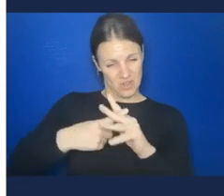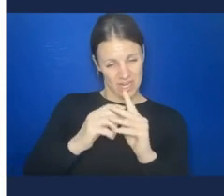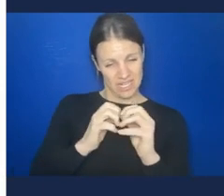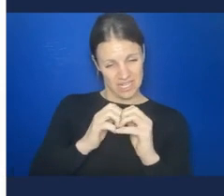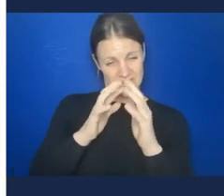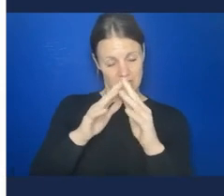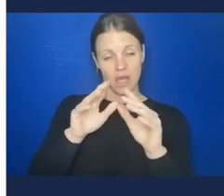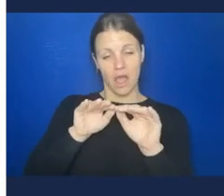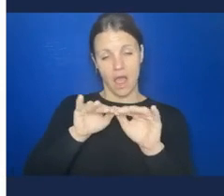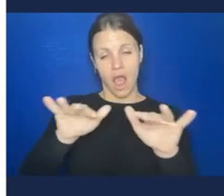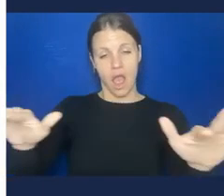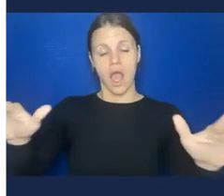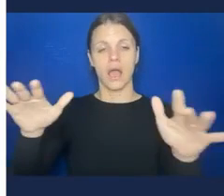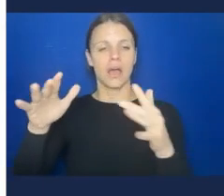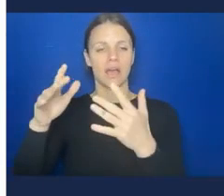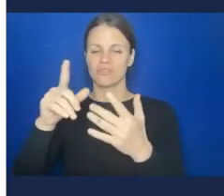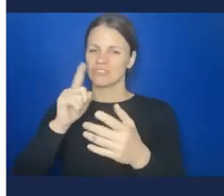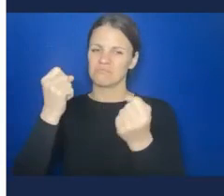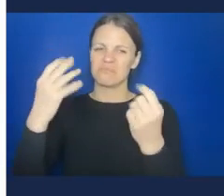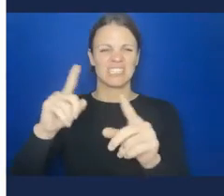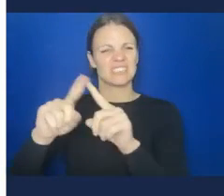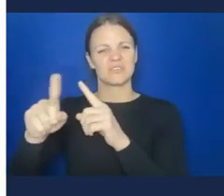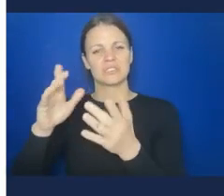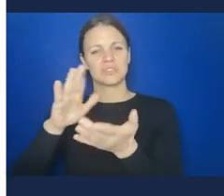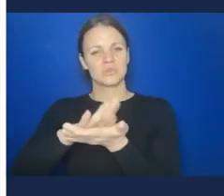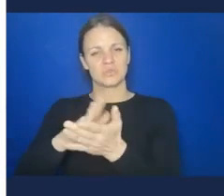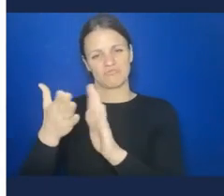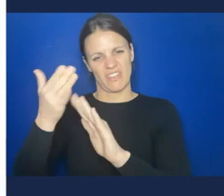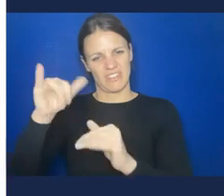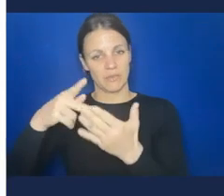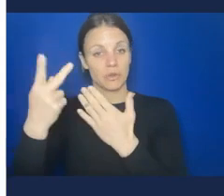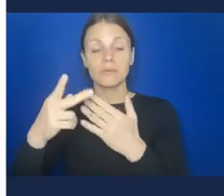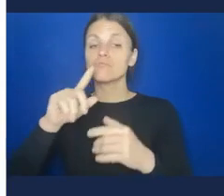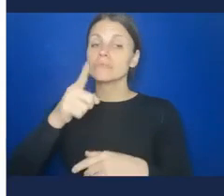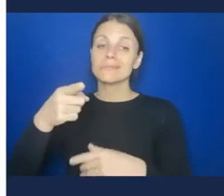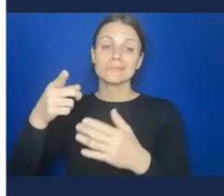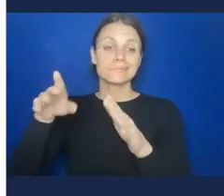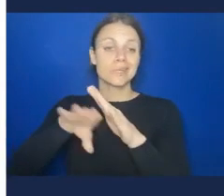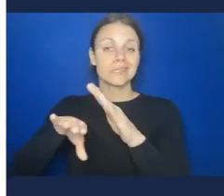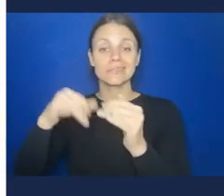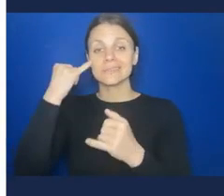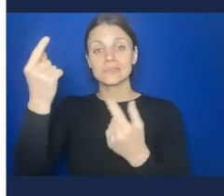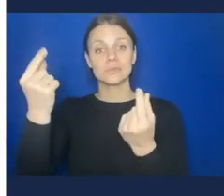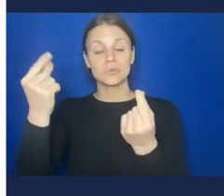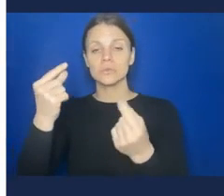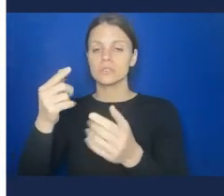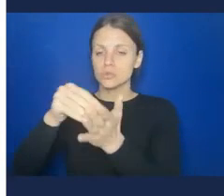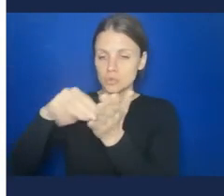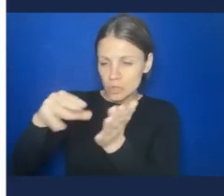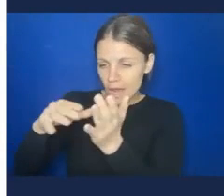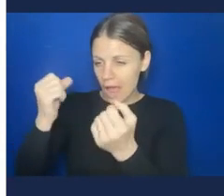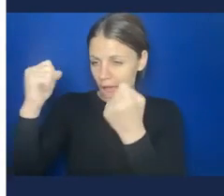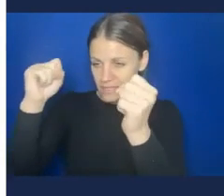different schools. But the basic idea was to engage with student activists in the absence of a crisis